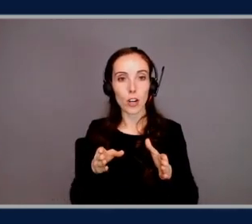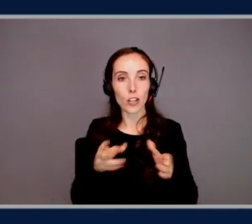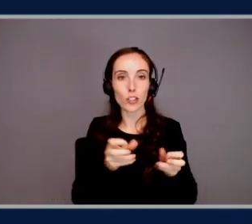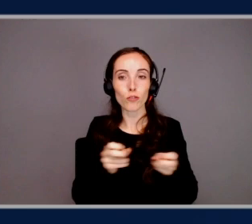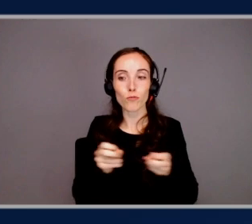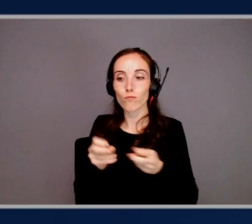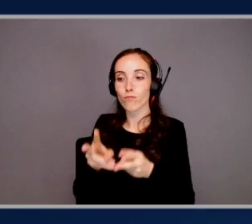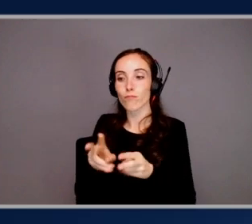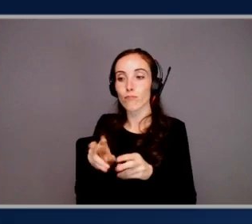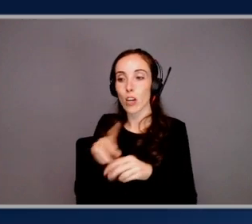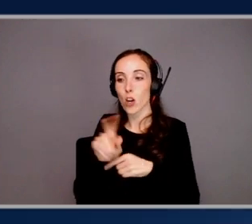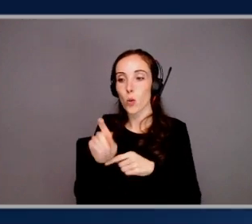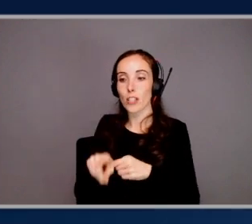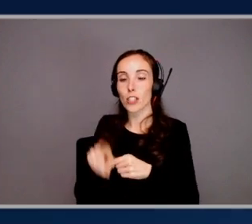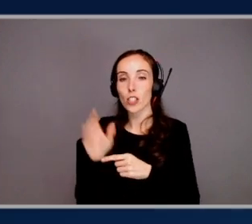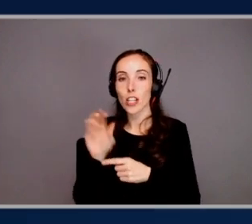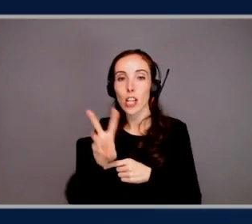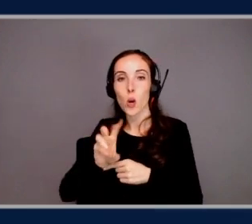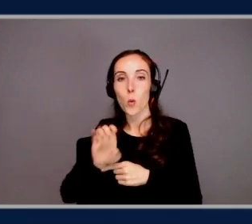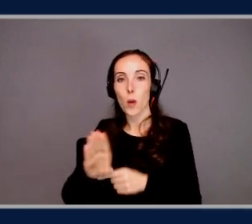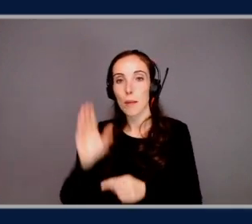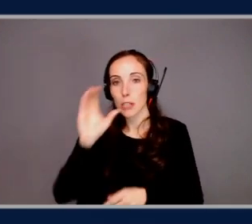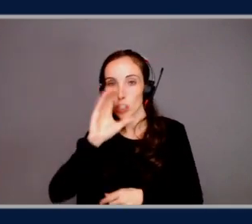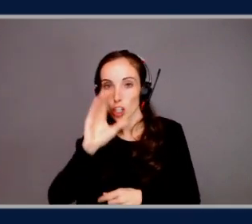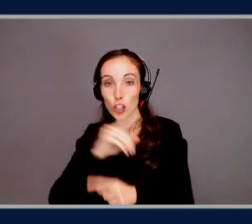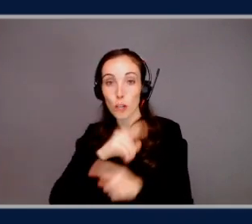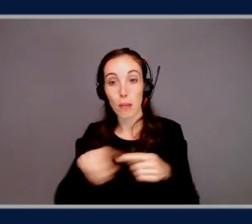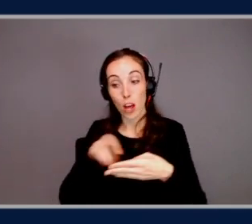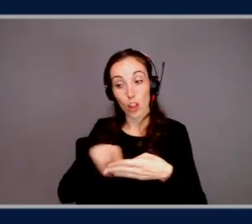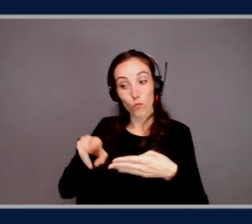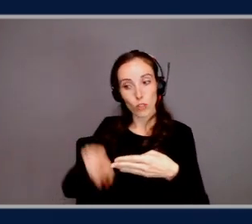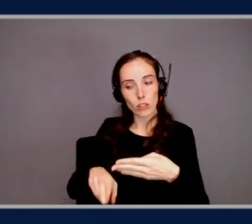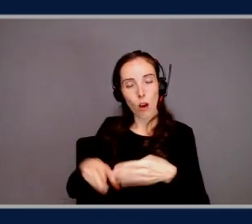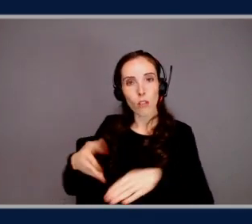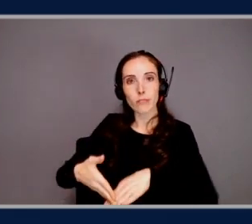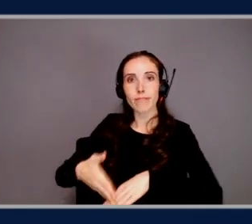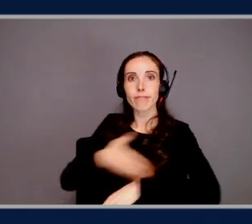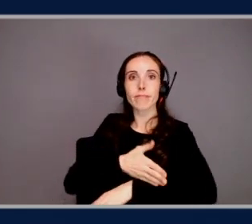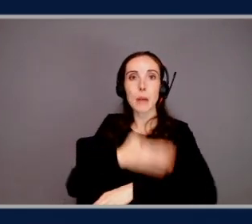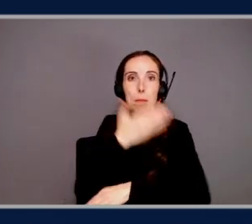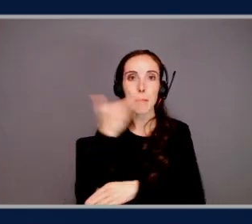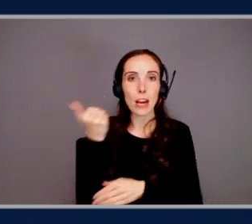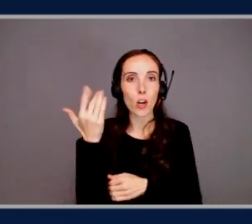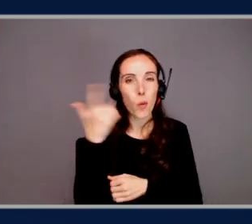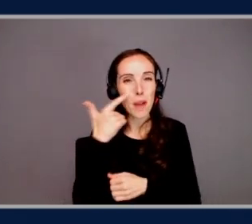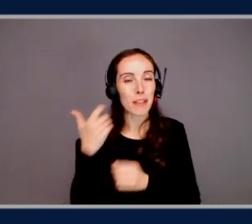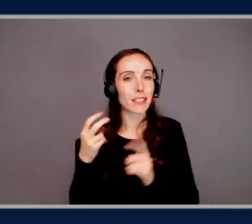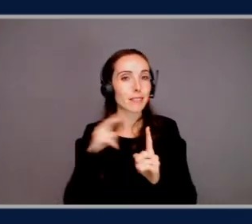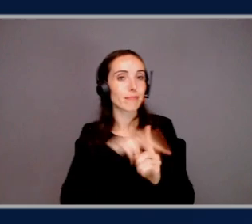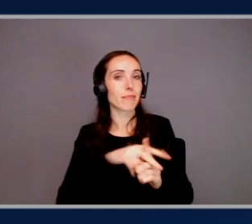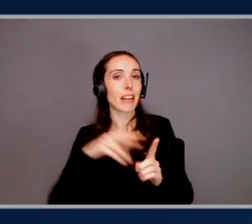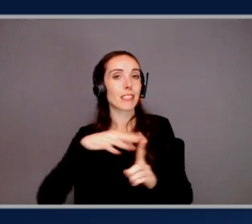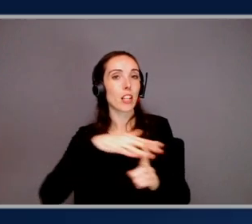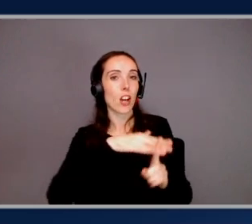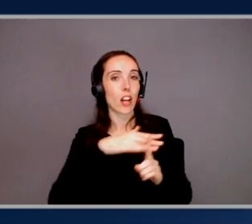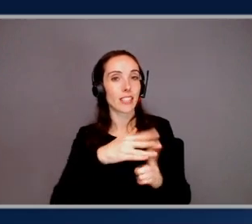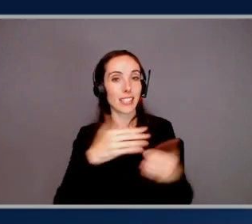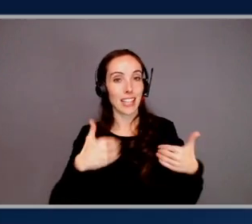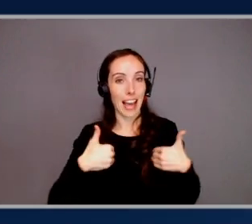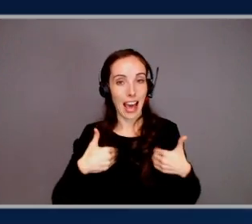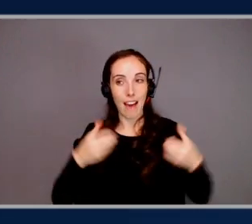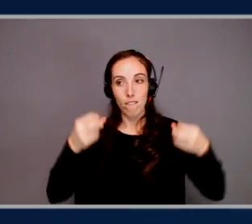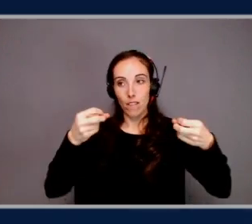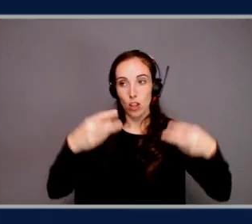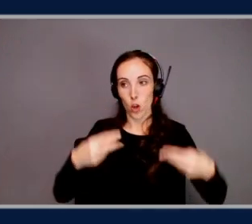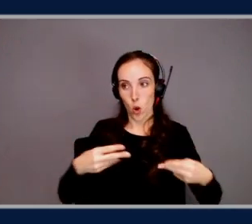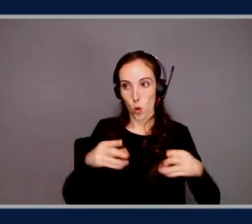into a web search engine. Yeah. But the results tend to be better because they're contextualized to the actual code that I have open. And so when I type